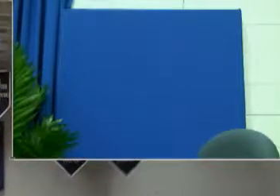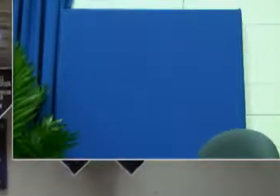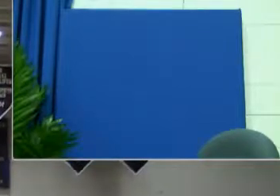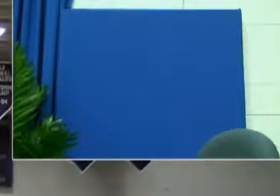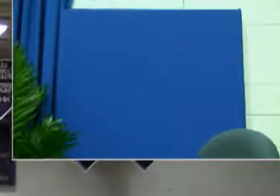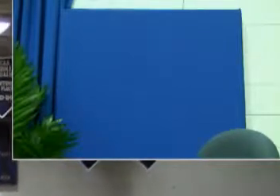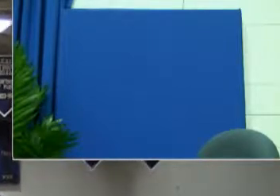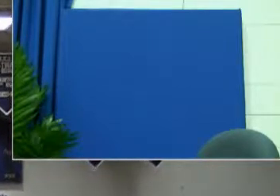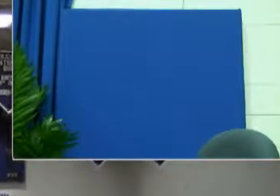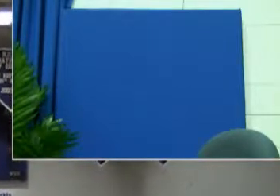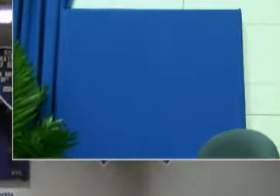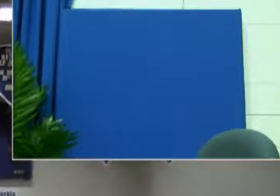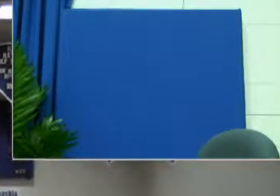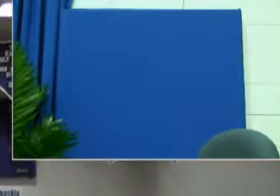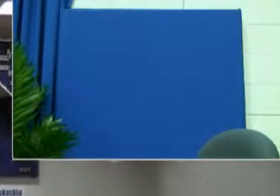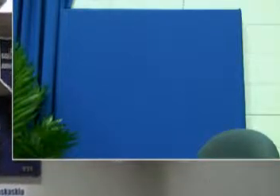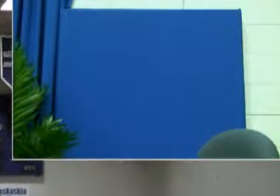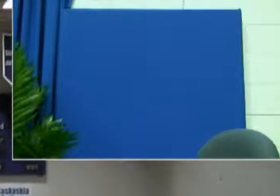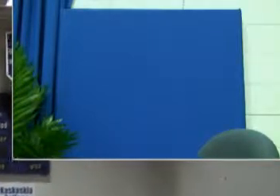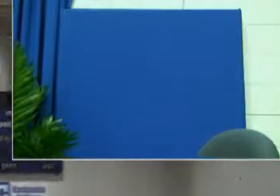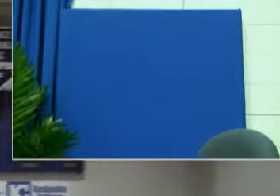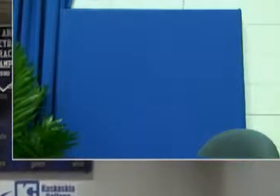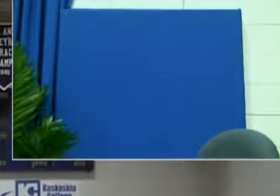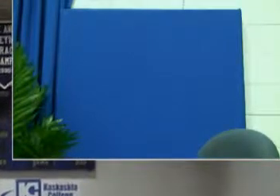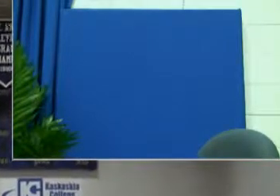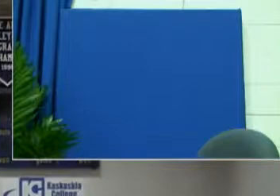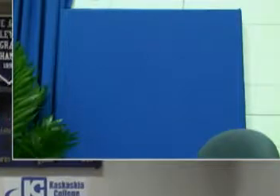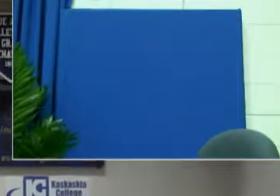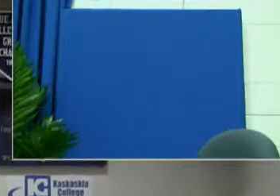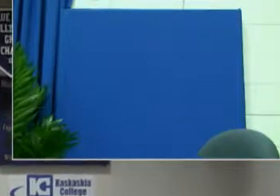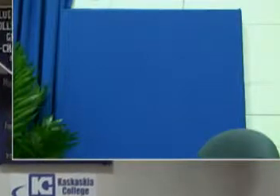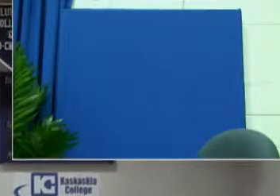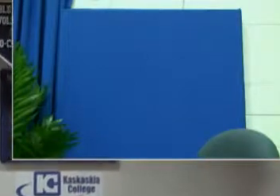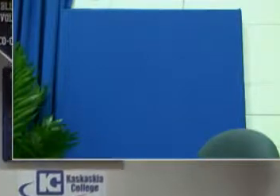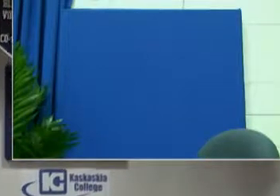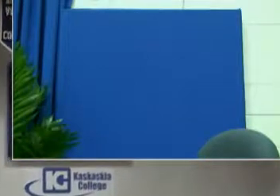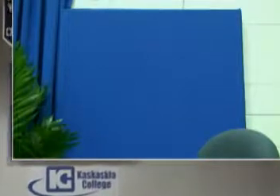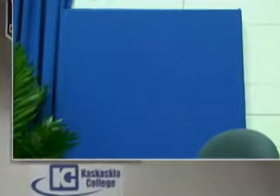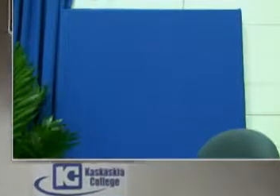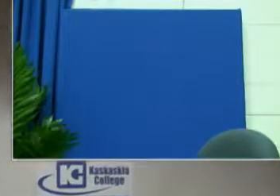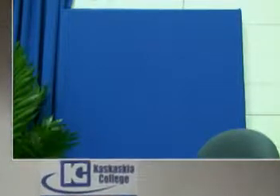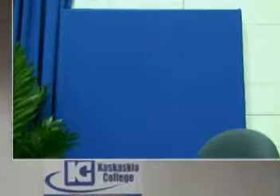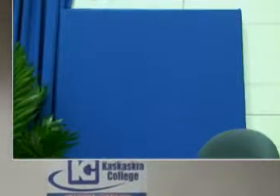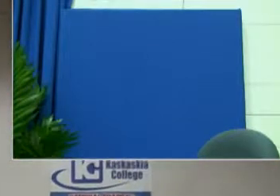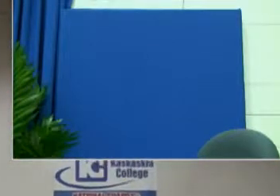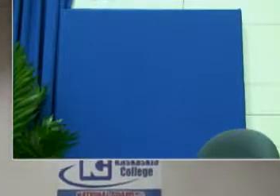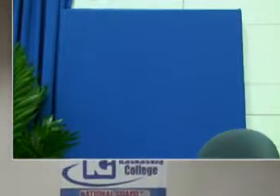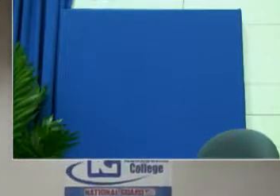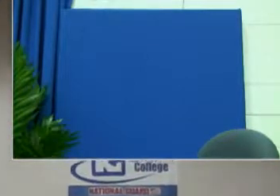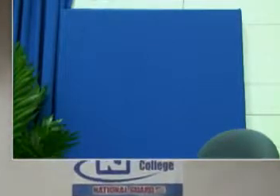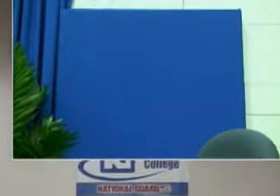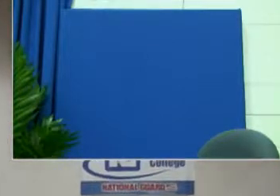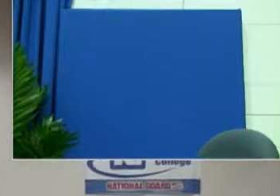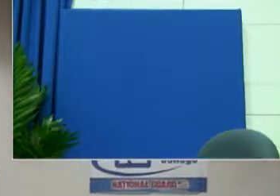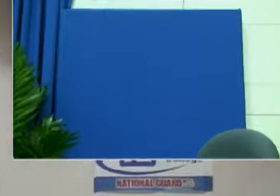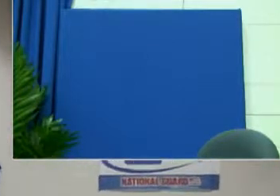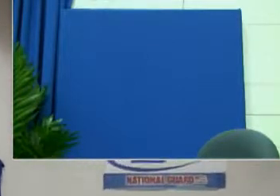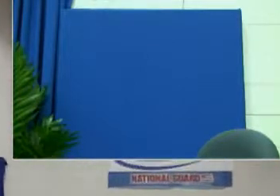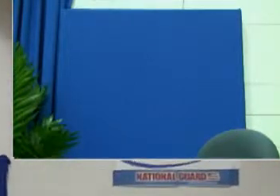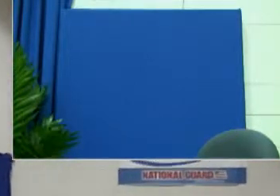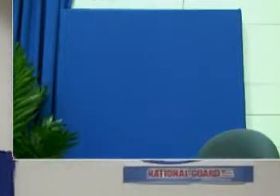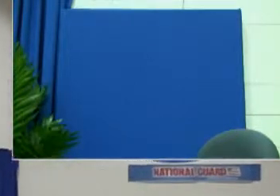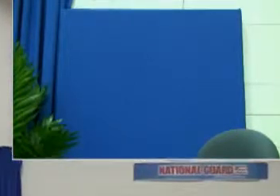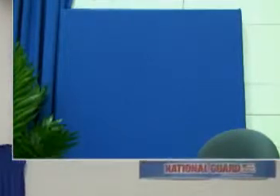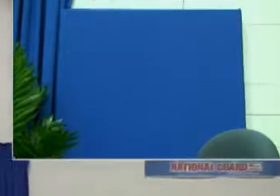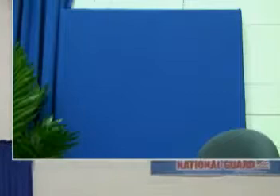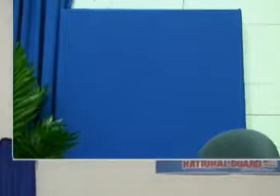seat? You're right here. One of these Right two. there. How can you right here? How can you tell? Just has your name on